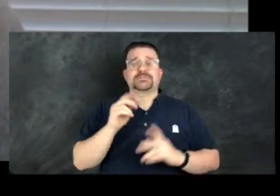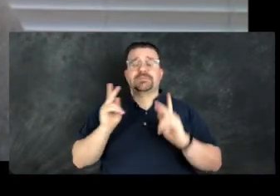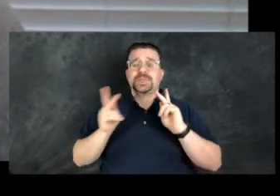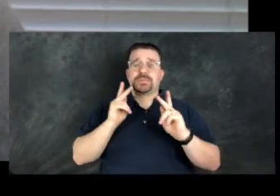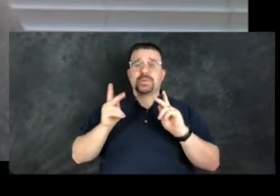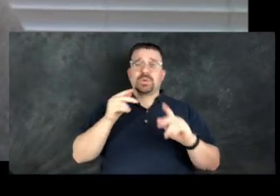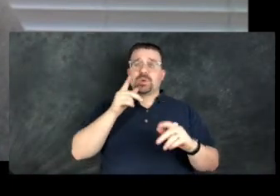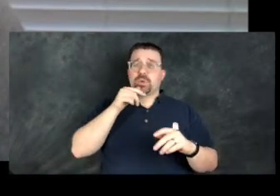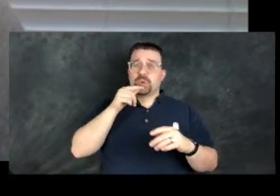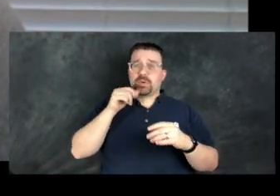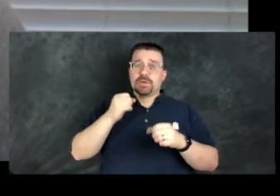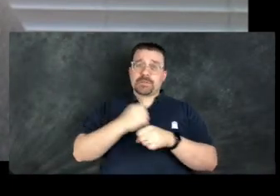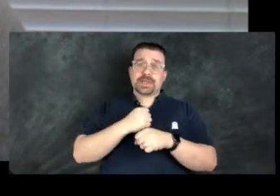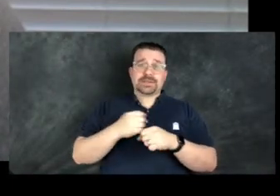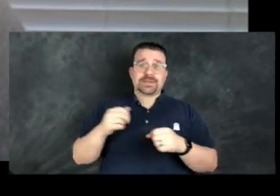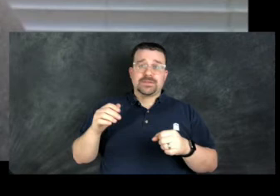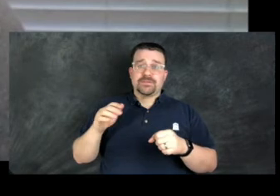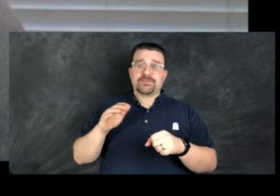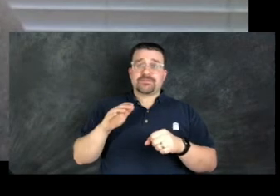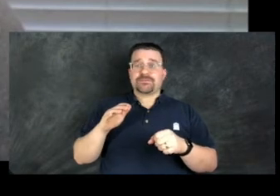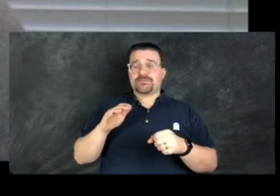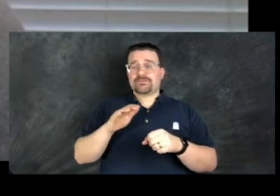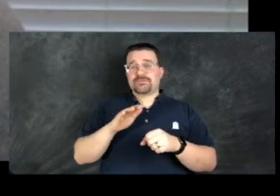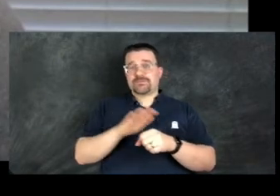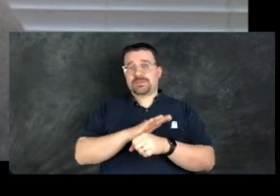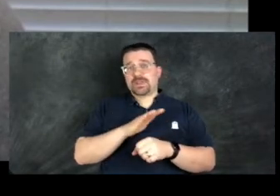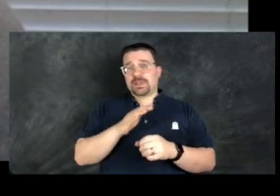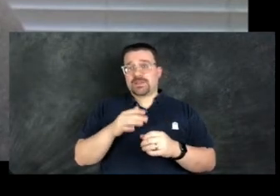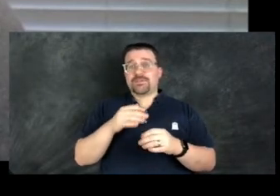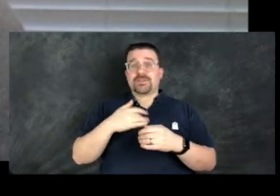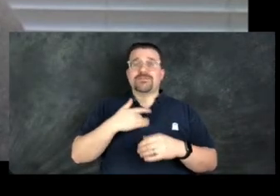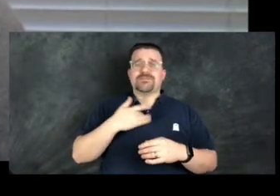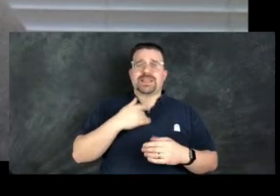made to feel little are least.